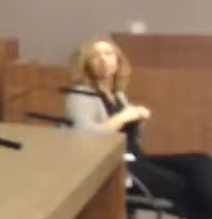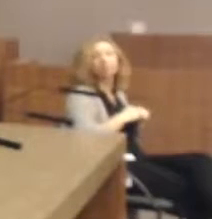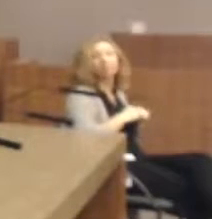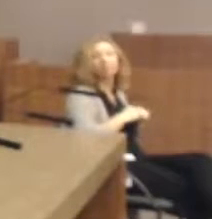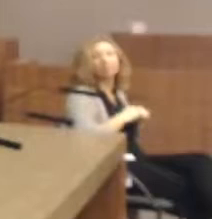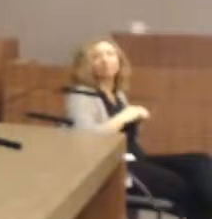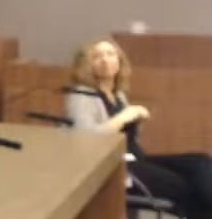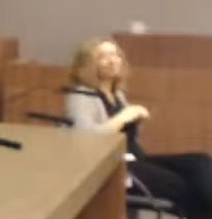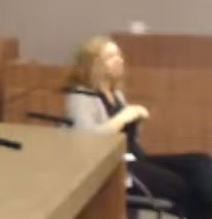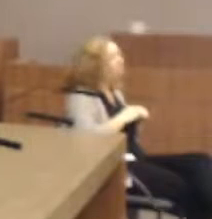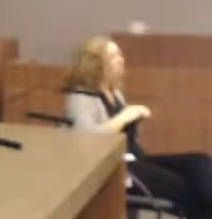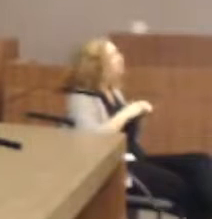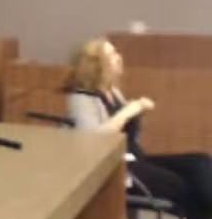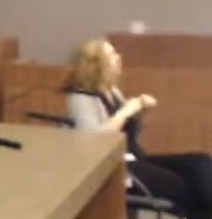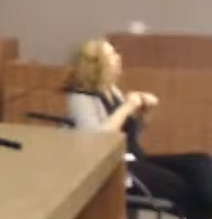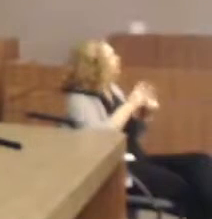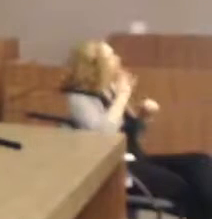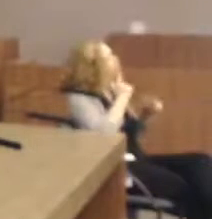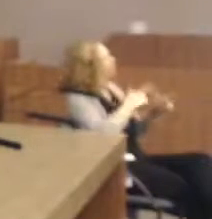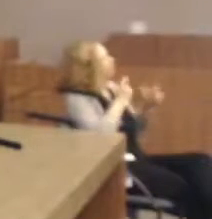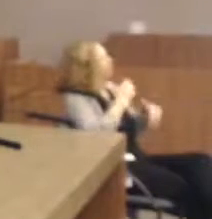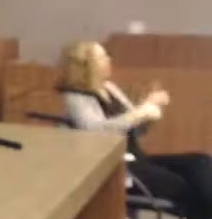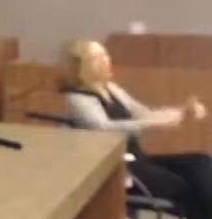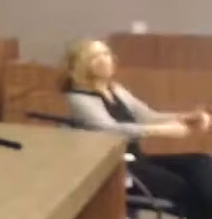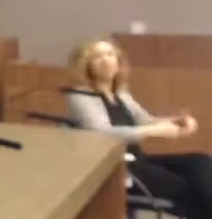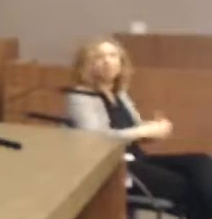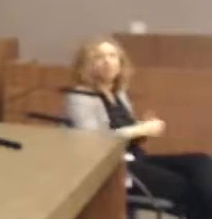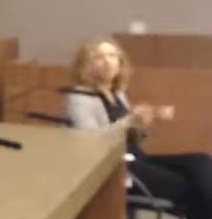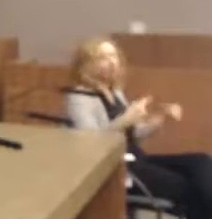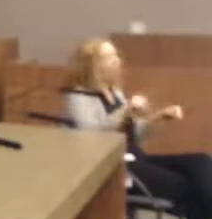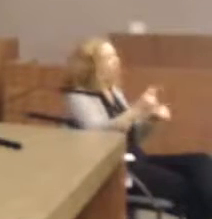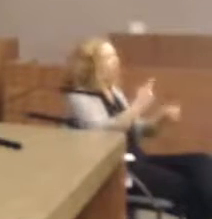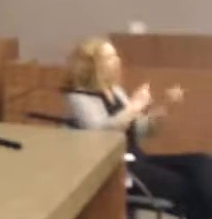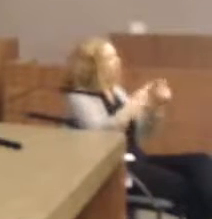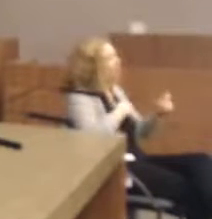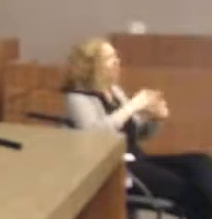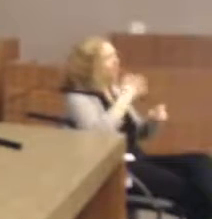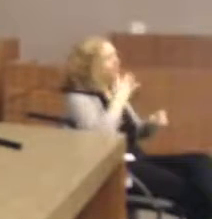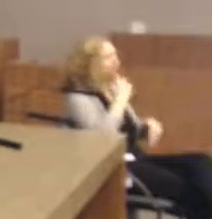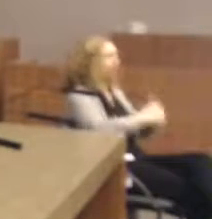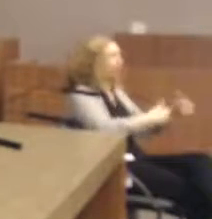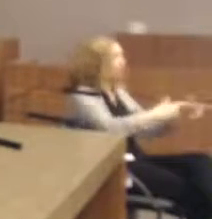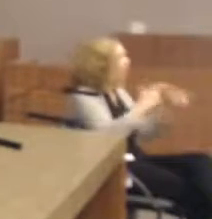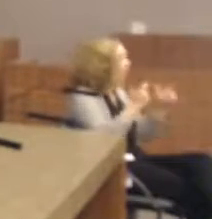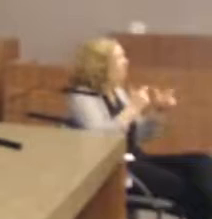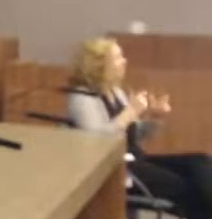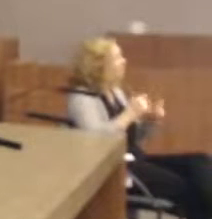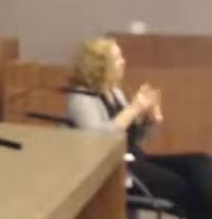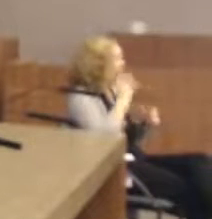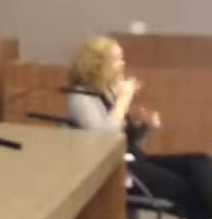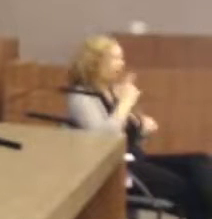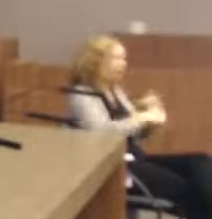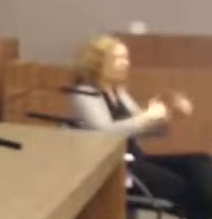Oh, right there. Wow, I'm going fast. I'm talking really fast. You guys have to ask questions because I'm talking really, really fast.